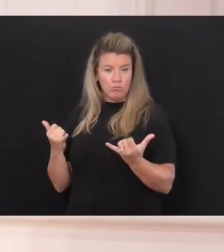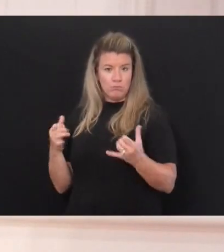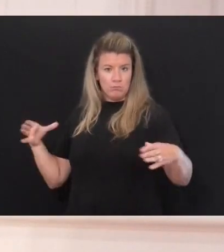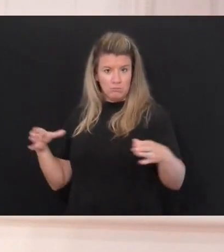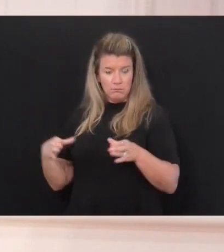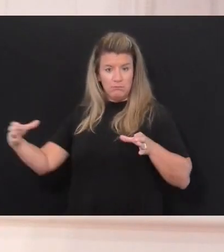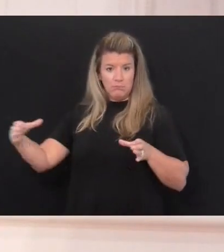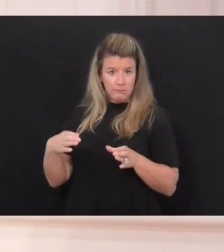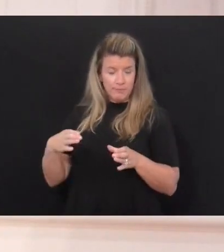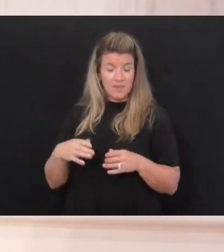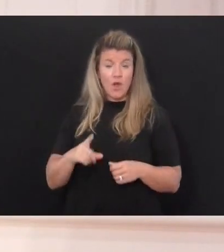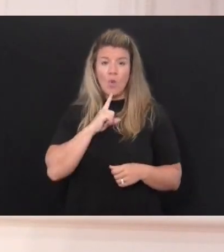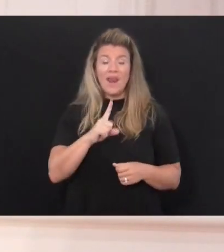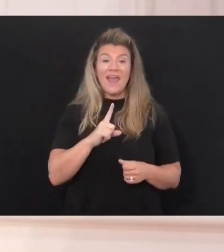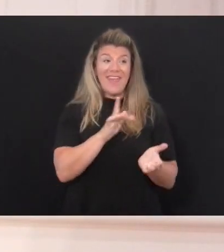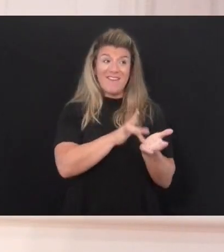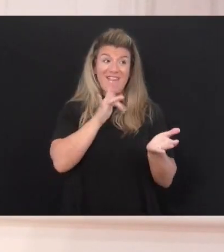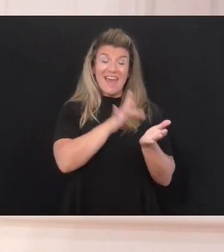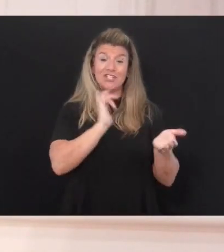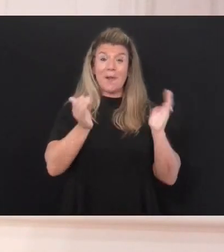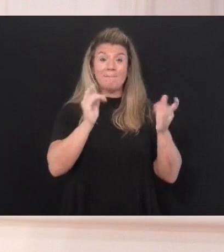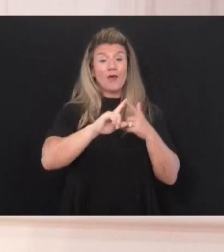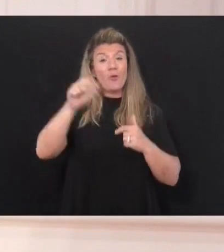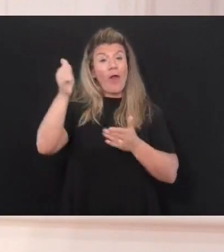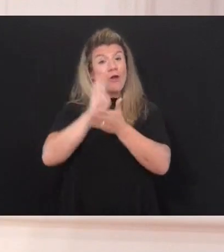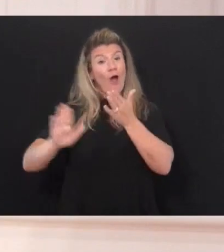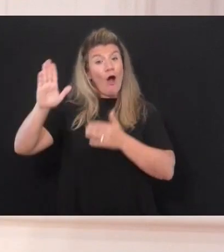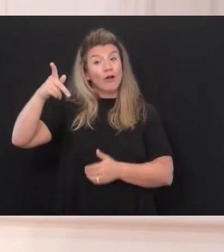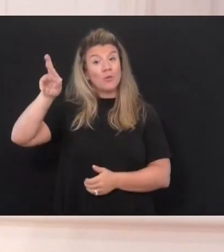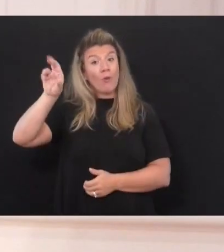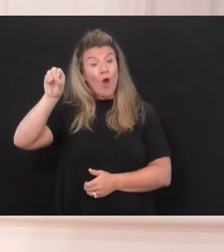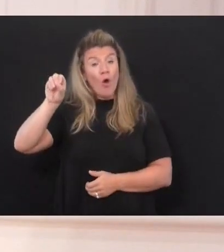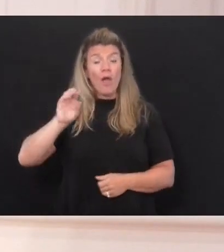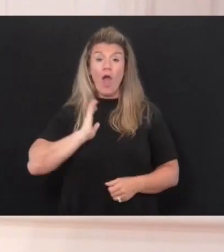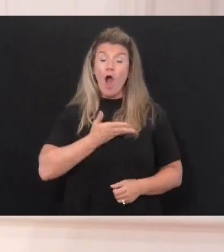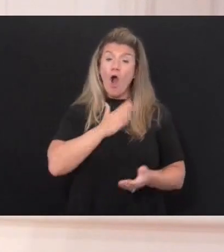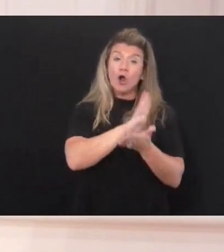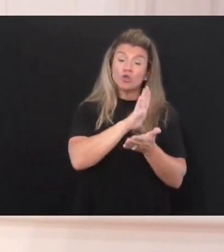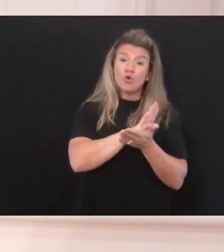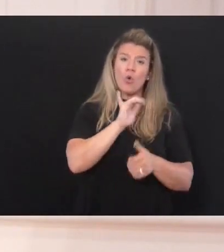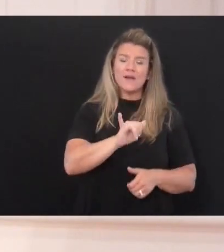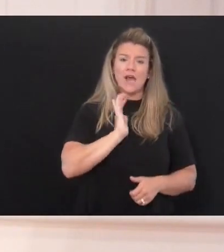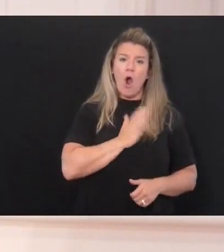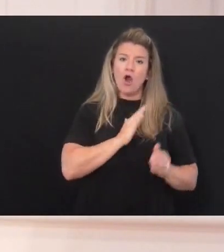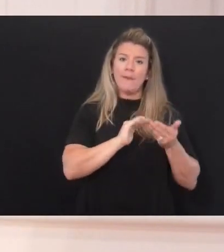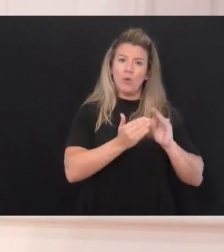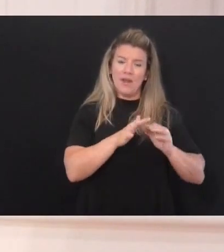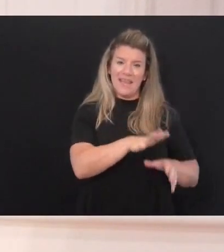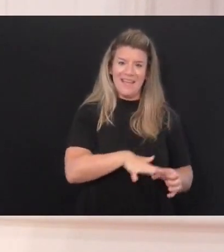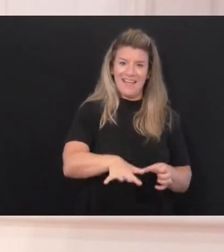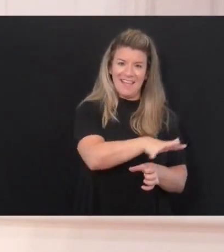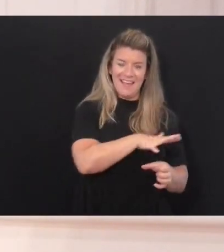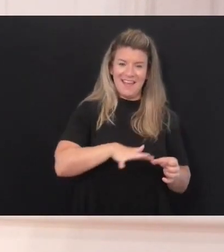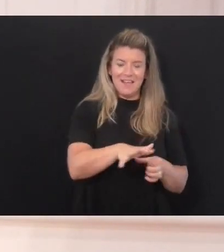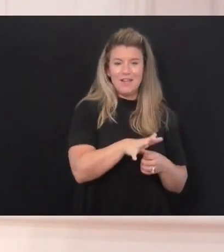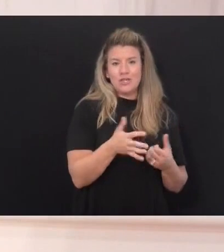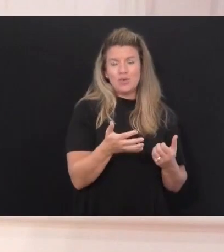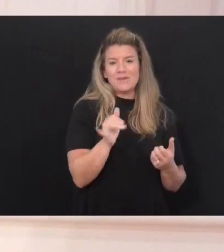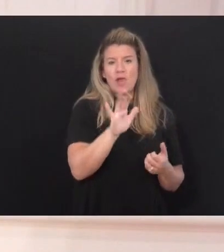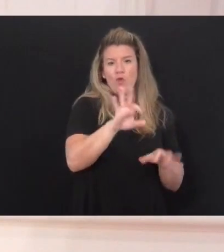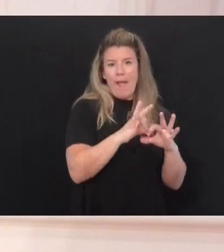dollars. If anyone can find a fallacy in what I'm doing, I'd welcome it and welcome it